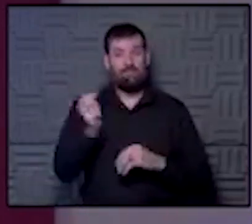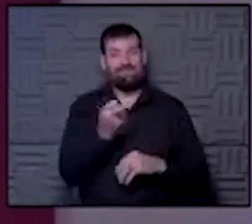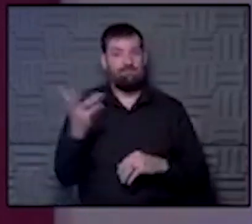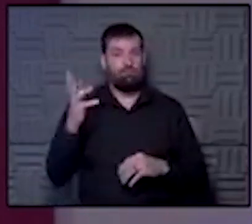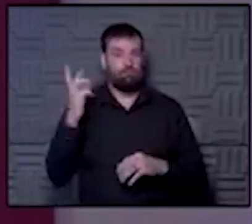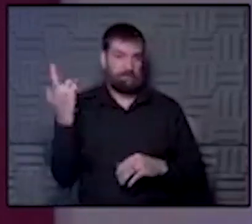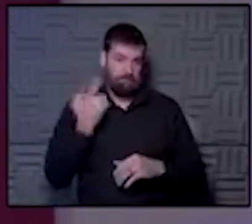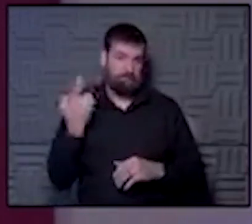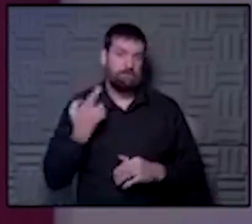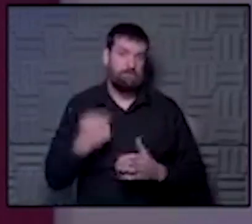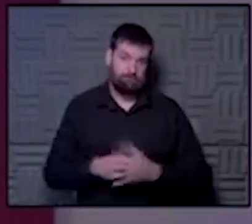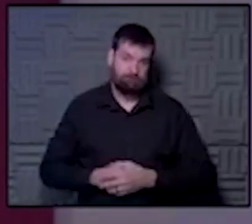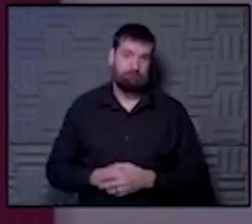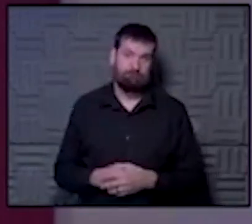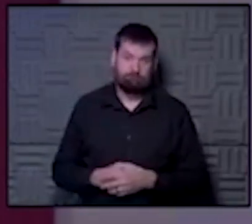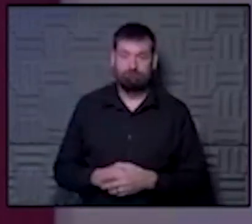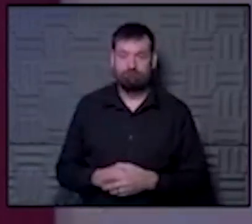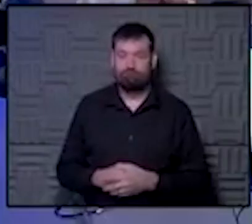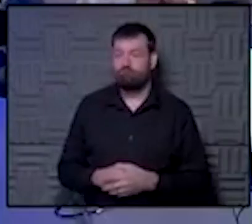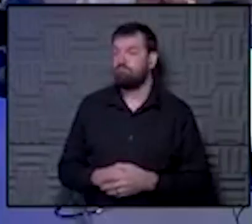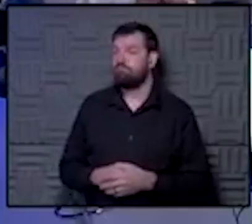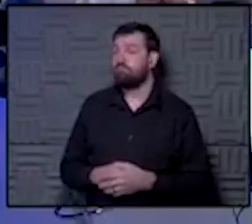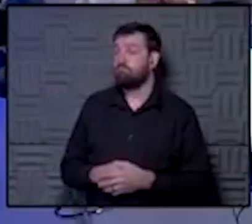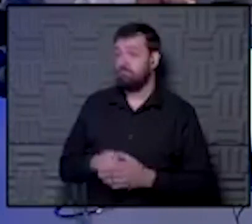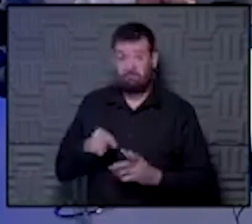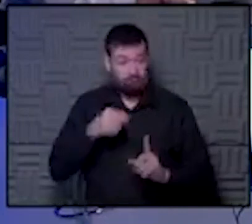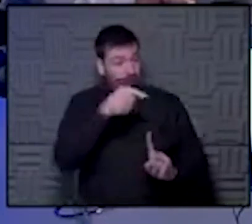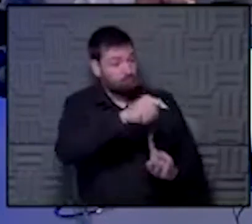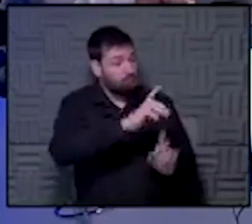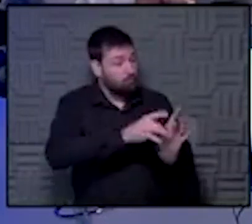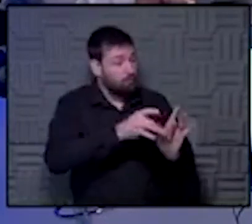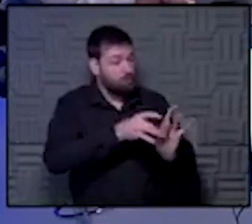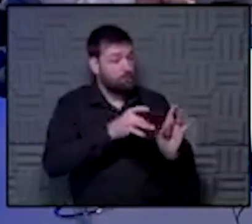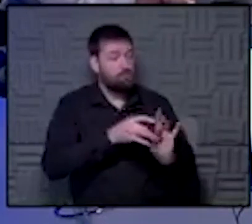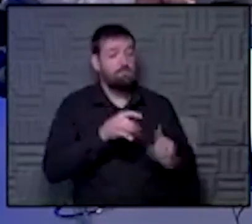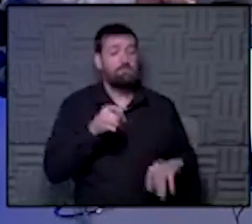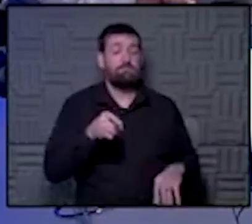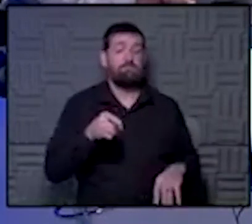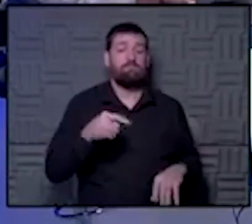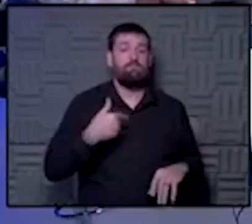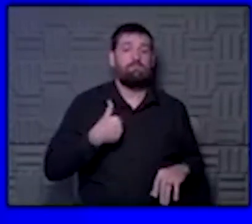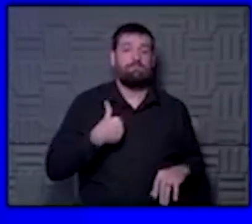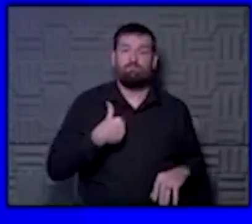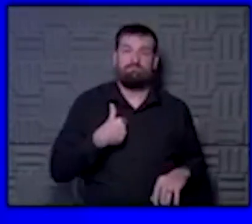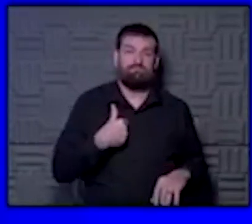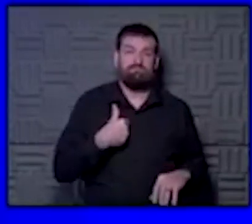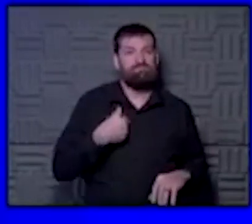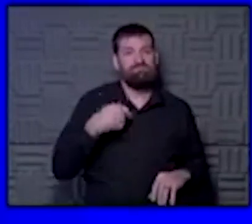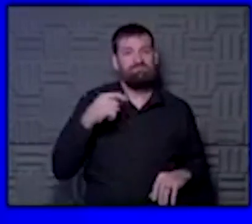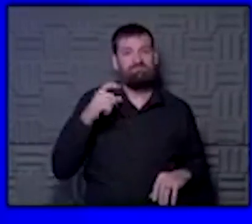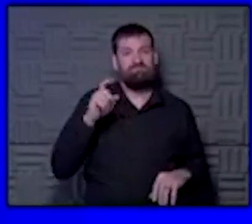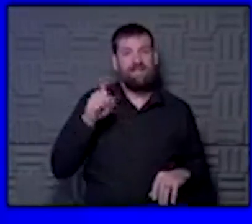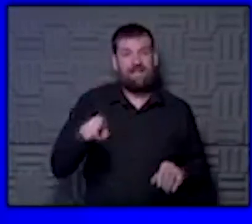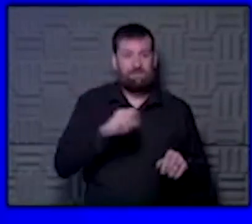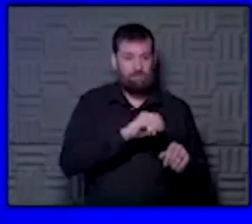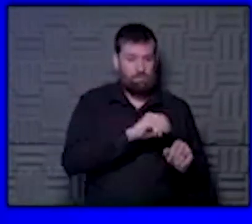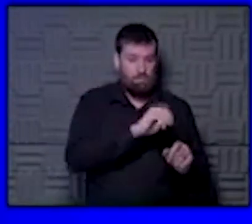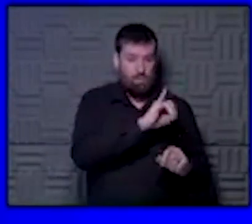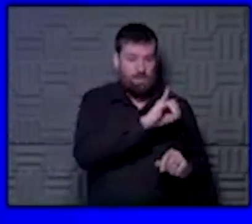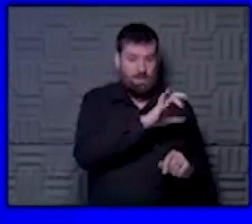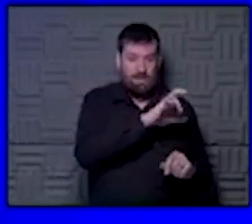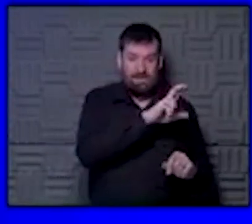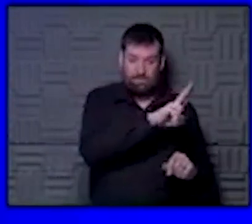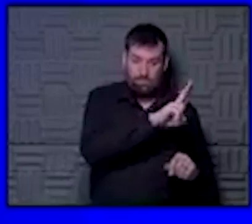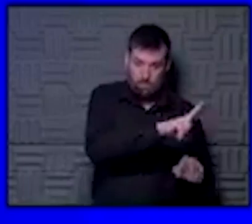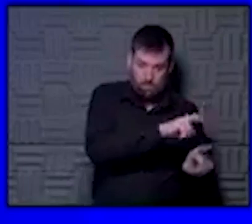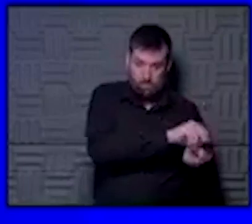of points from a capacity standpoint. And to your point that you said before, we have never had to overflow from one ICU